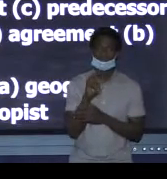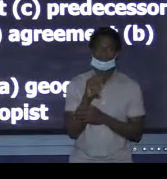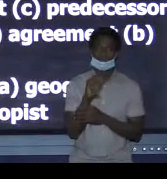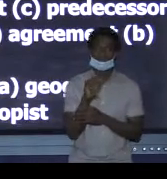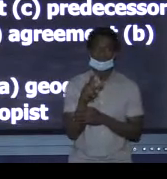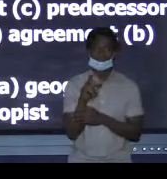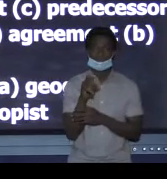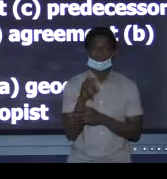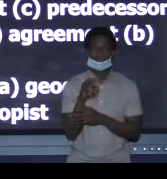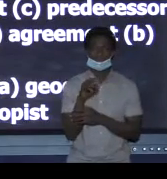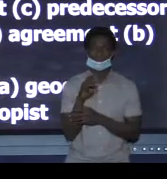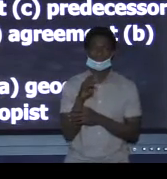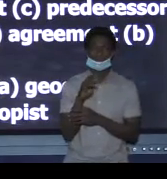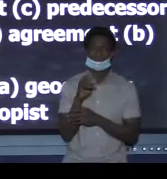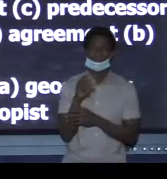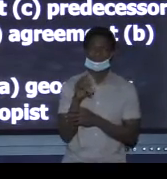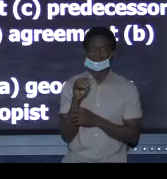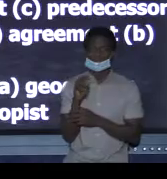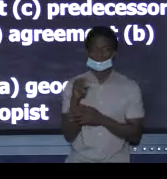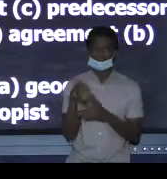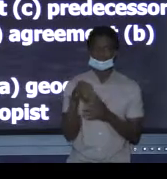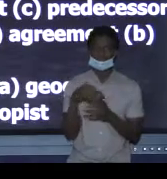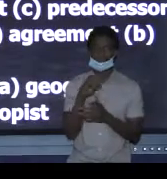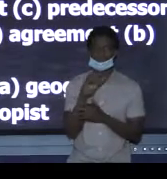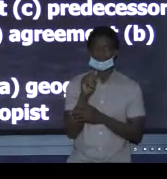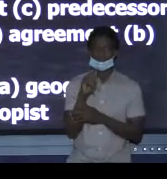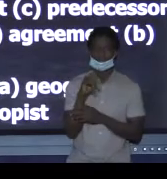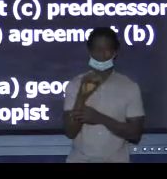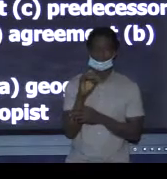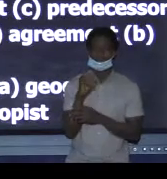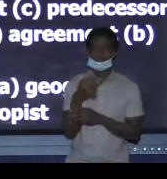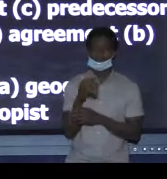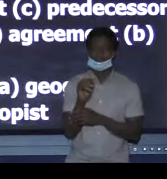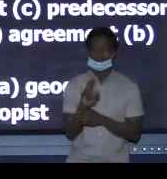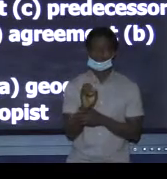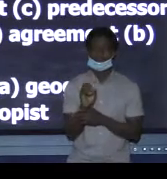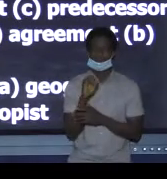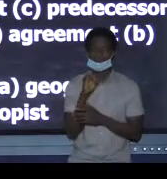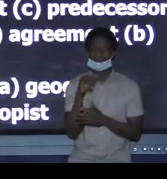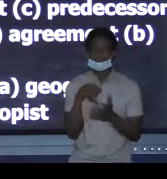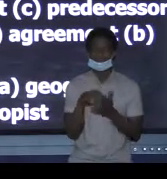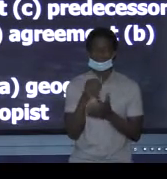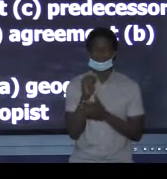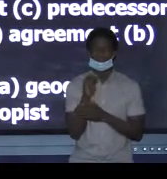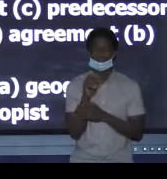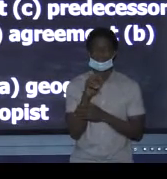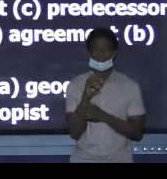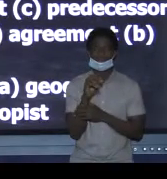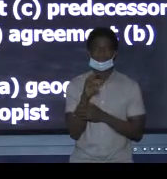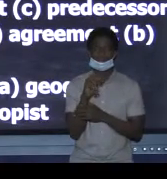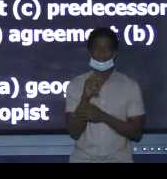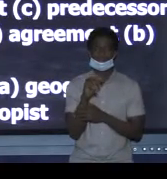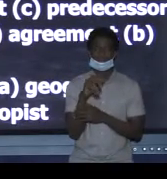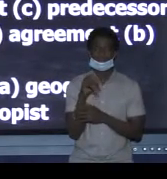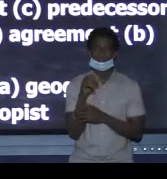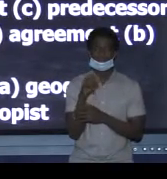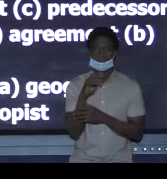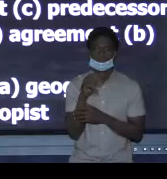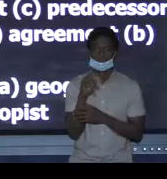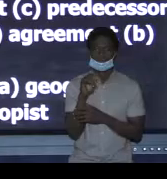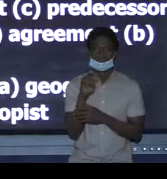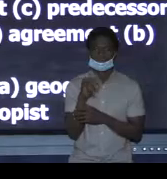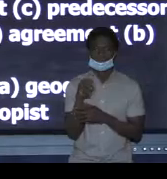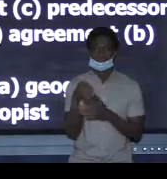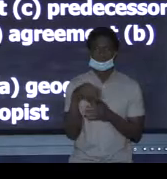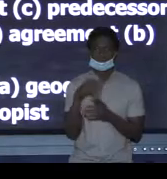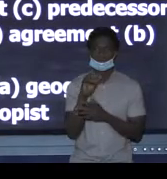it arsenal, verbatim, or catalog? Is it arsenal,